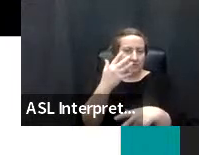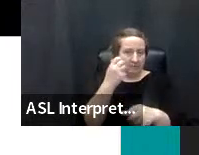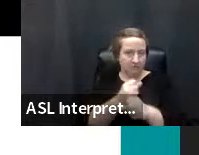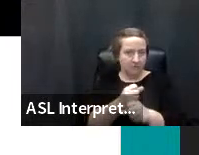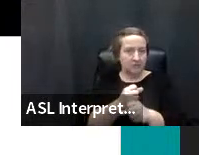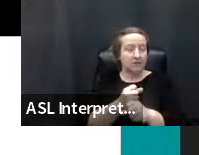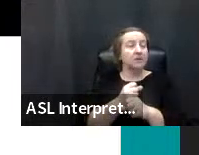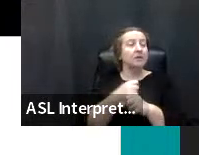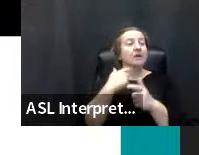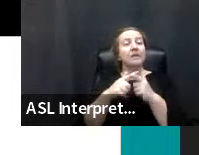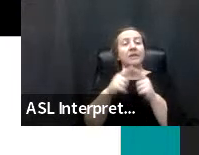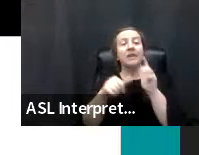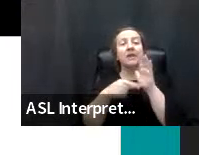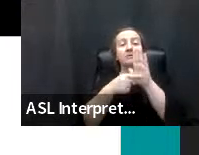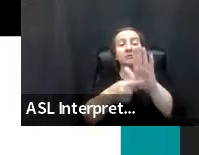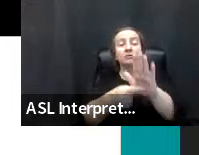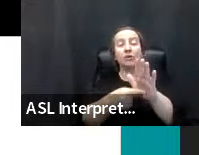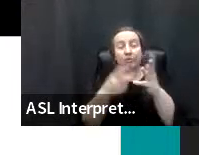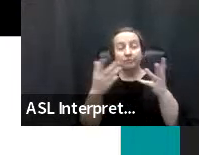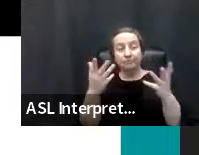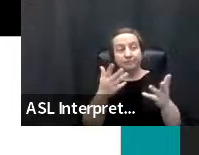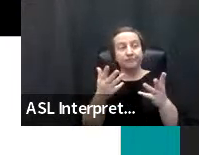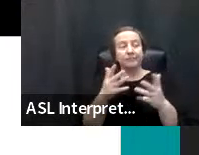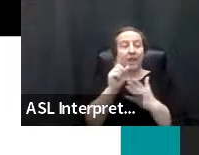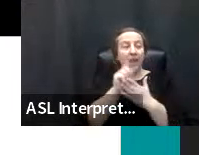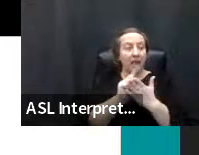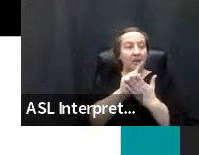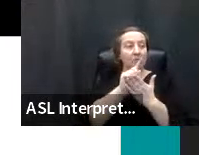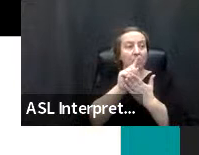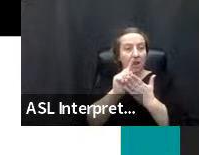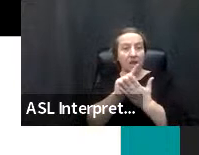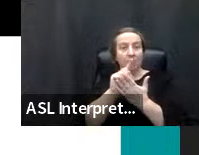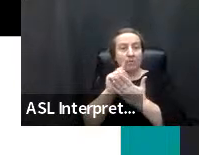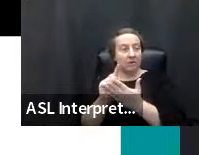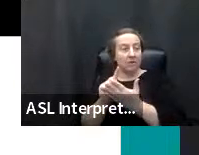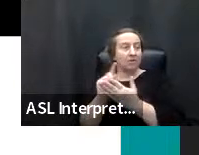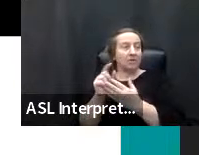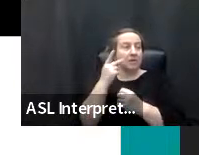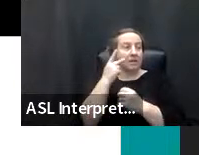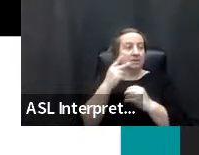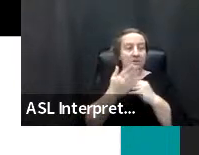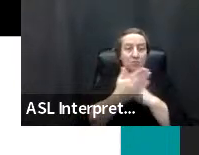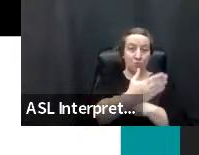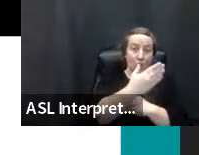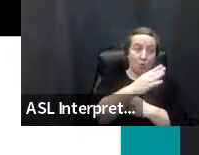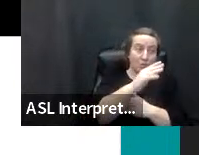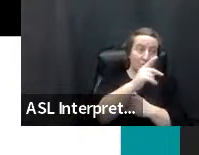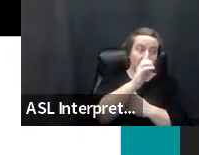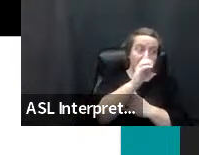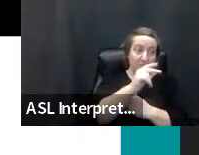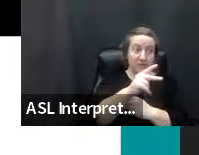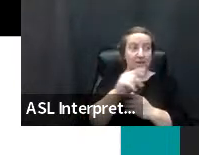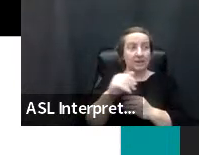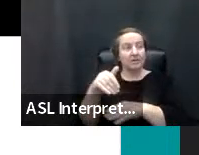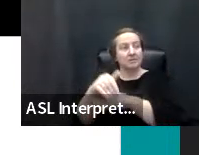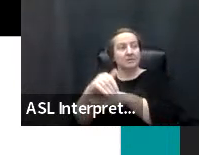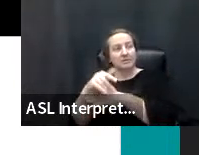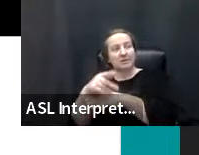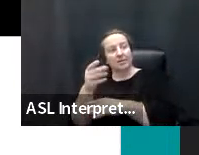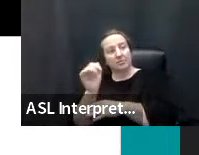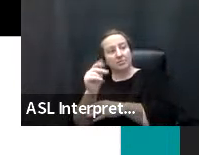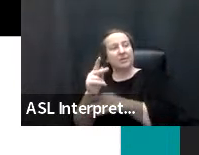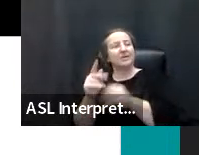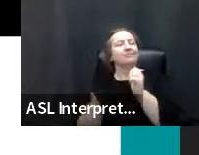then the profile there is showing kind of on the hour by hour basis, you can see how the AM peak and the PM peak are when the majority of the collisions are